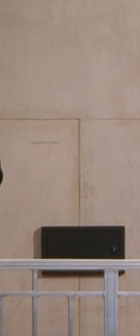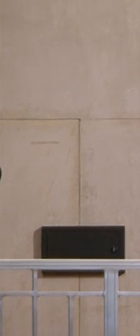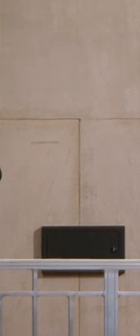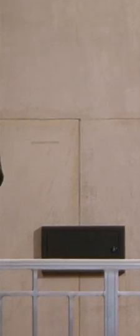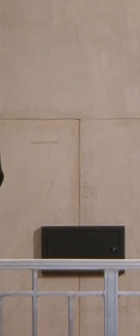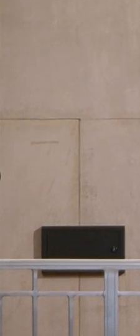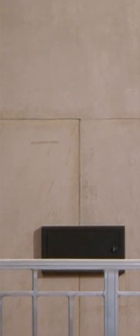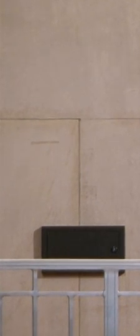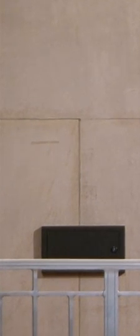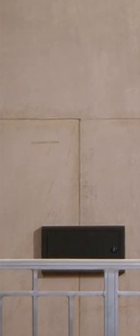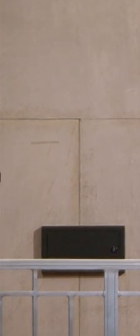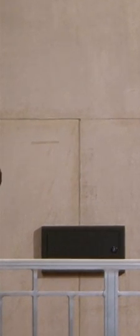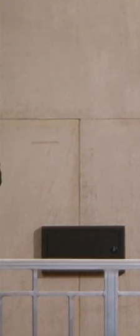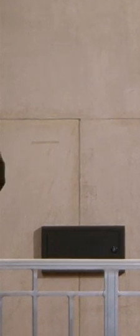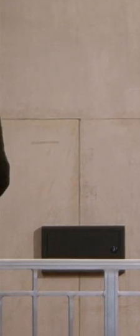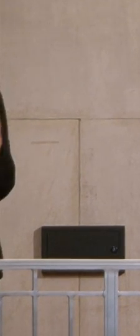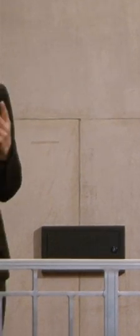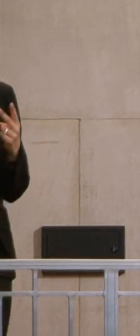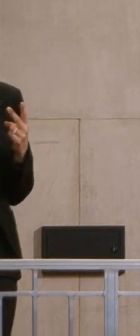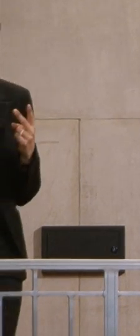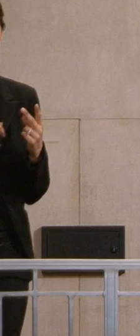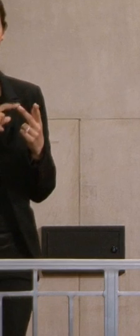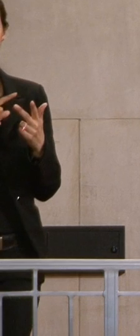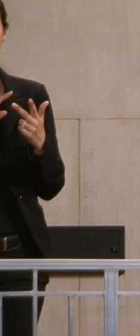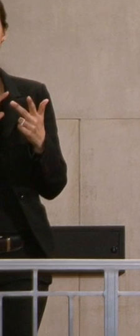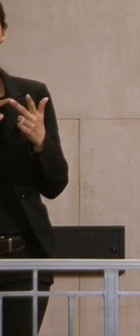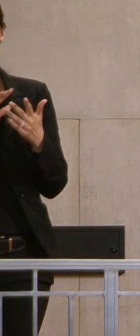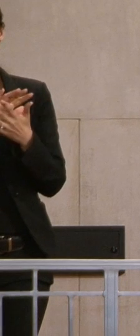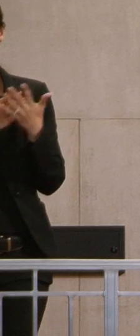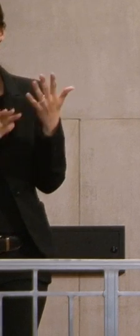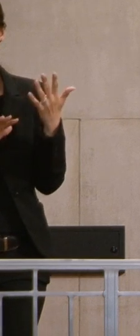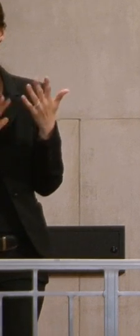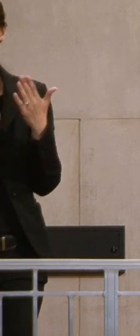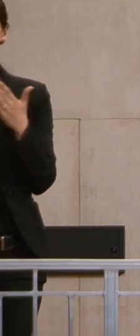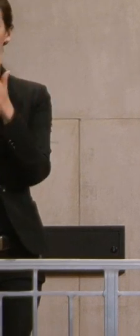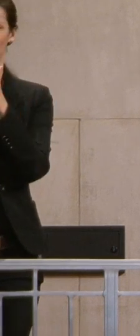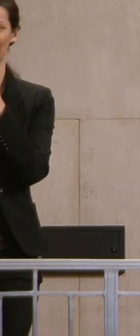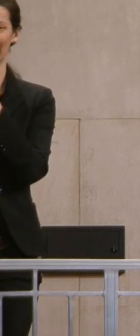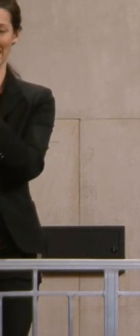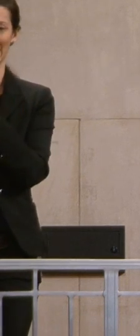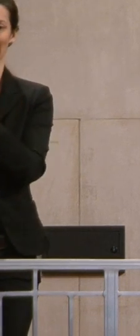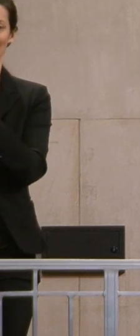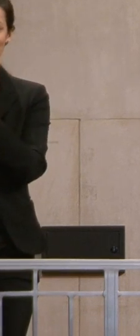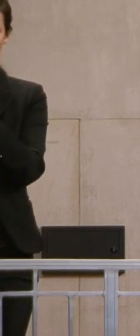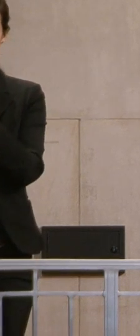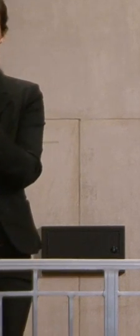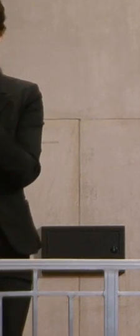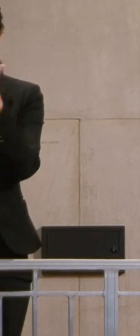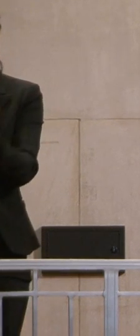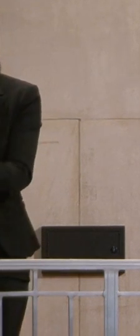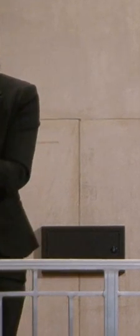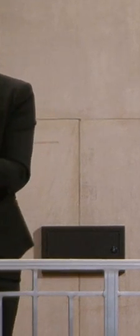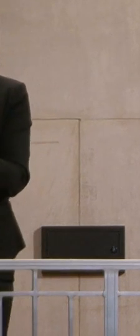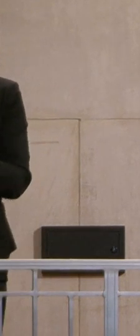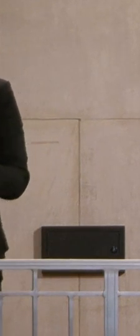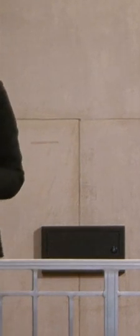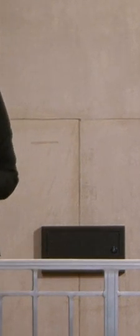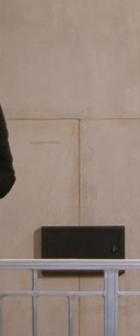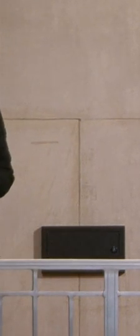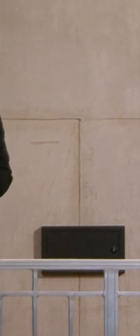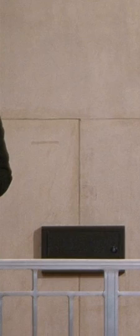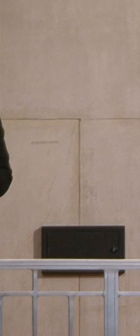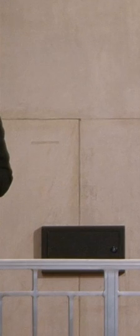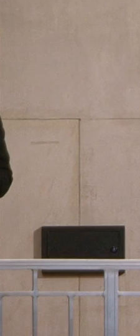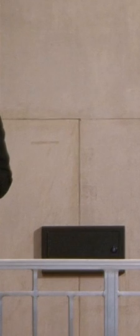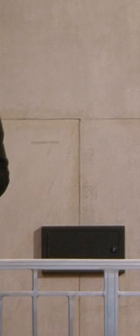of Education, Department of Justice, leading the way on this and recognizing that harassment of an LGBT person at work